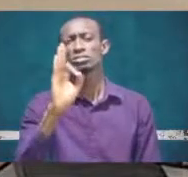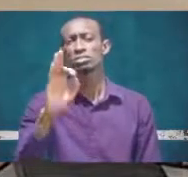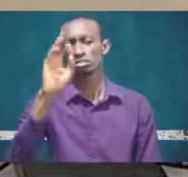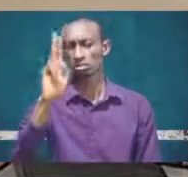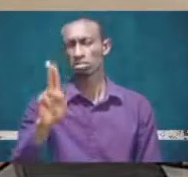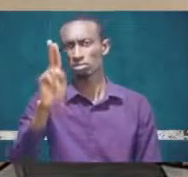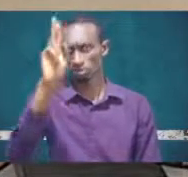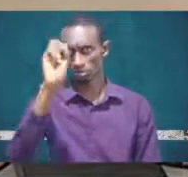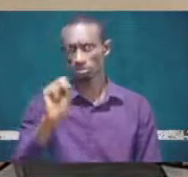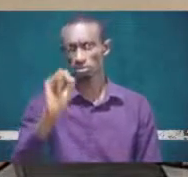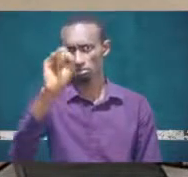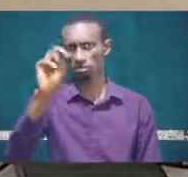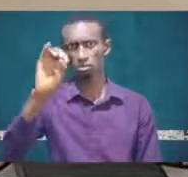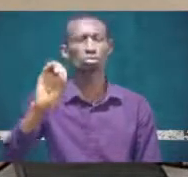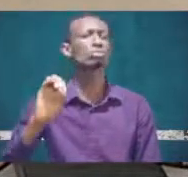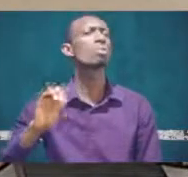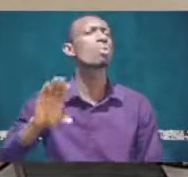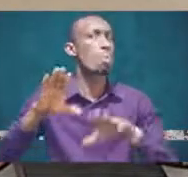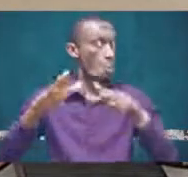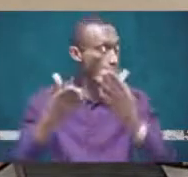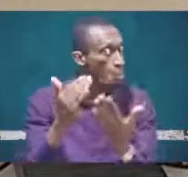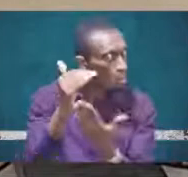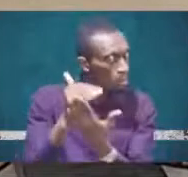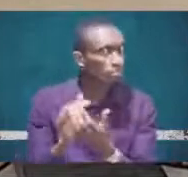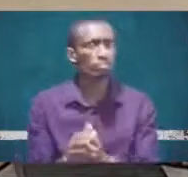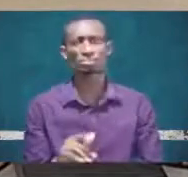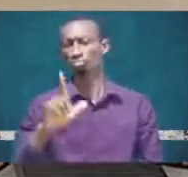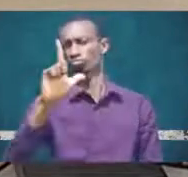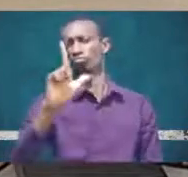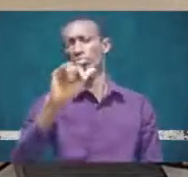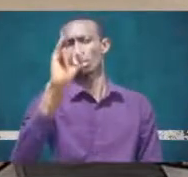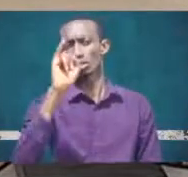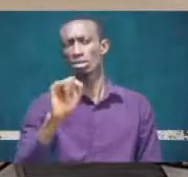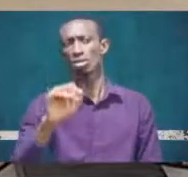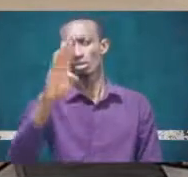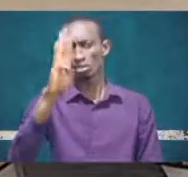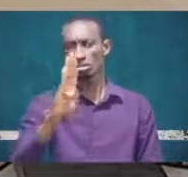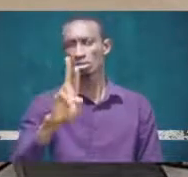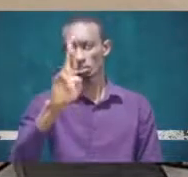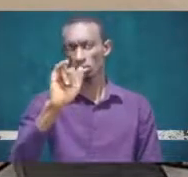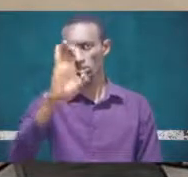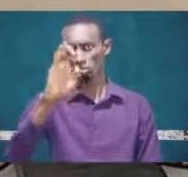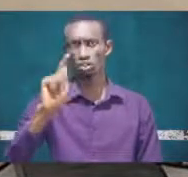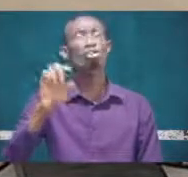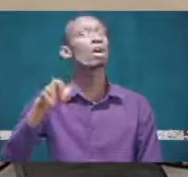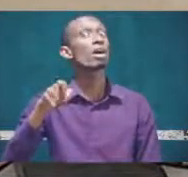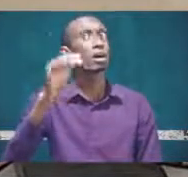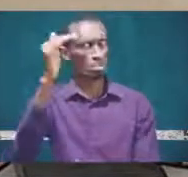and lubrication. These epithelial tissues are very important in the